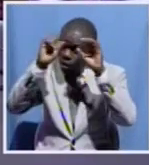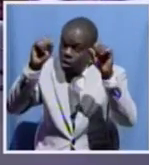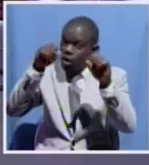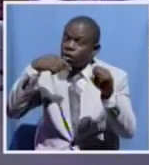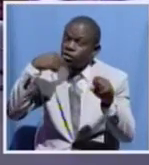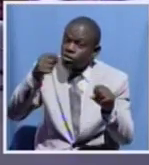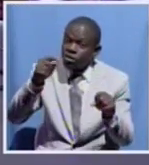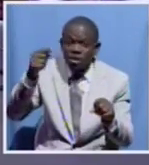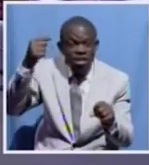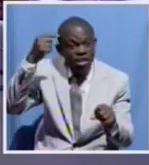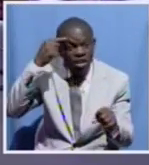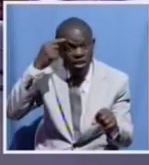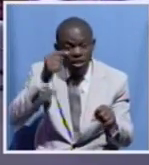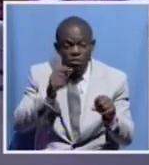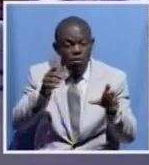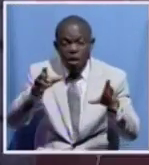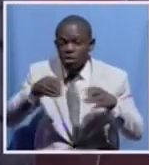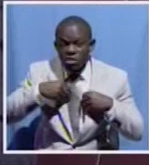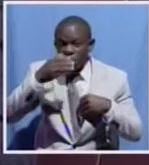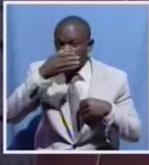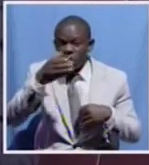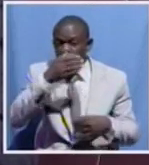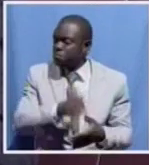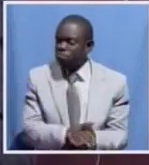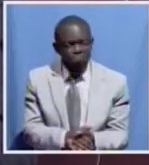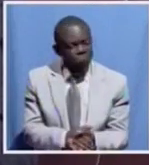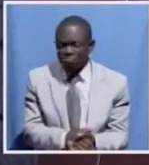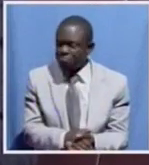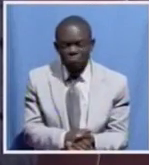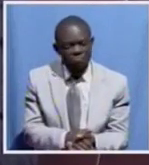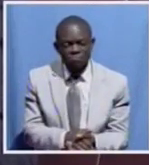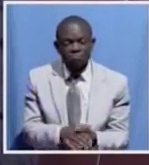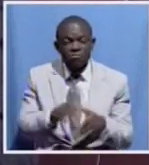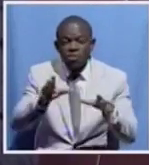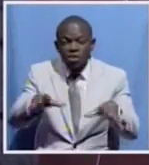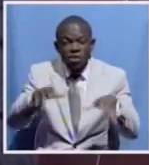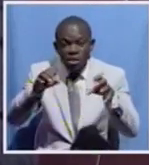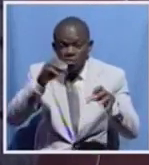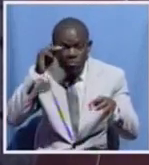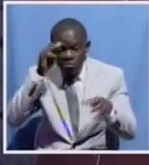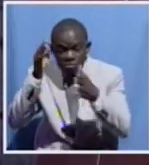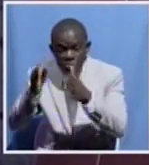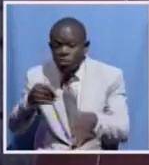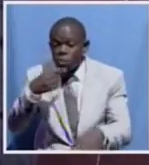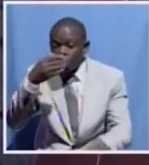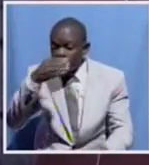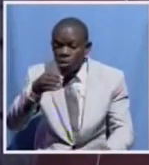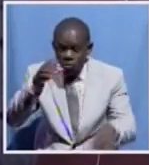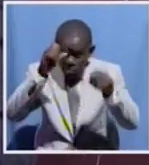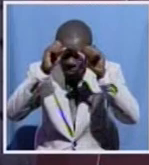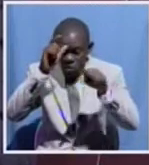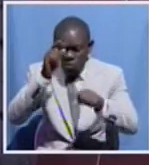not tolerate corruption. He has fired cabinet ministers publicly. He has